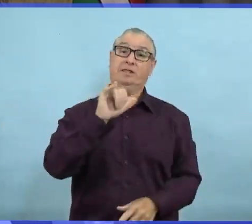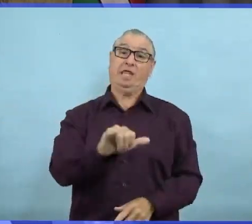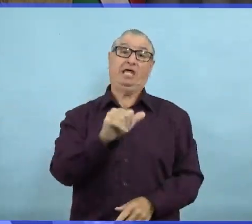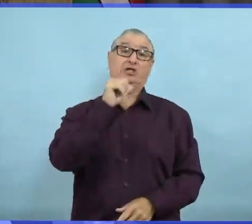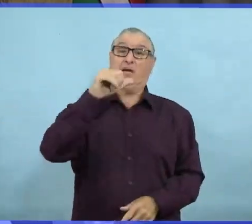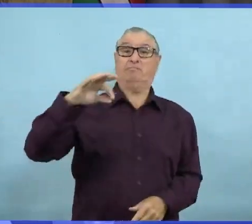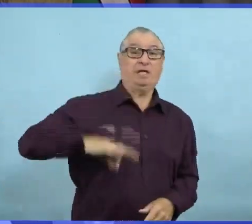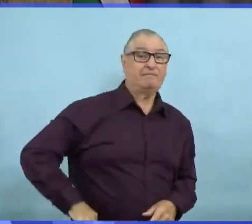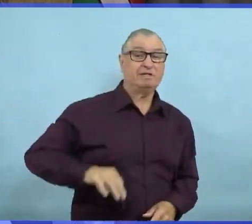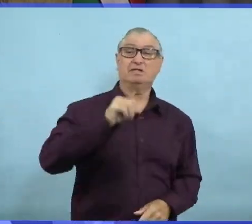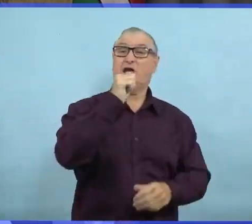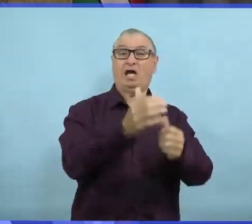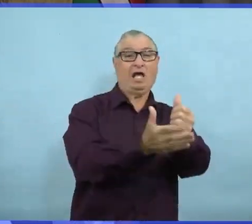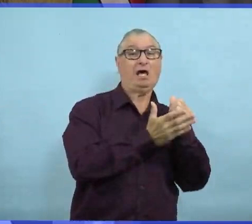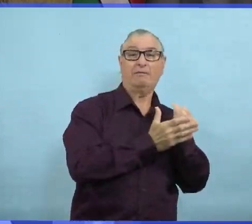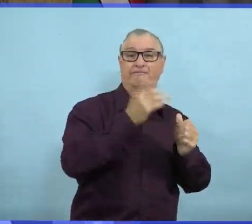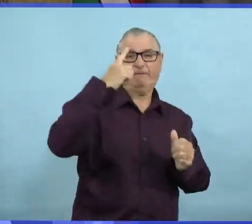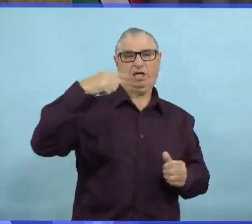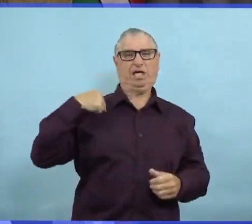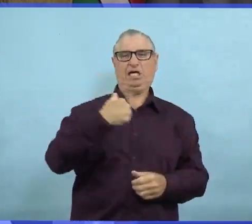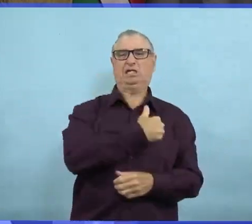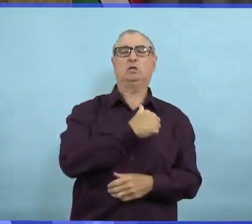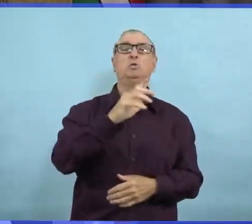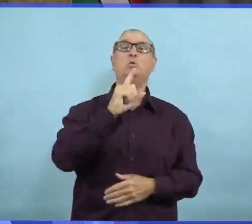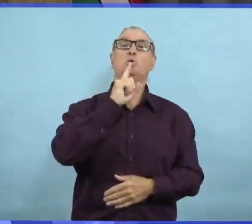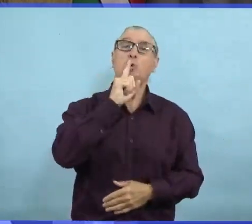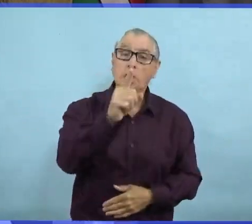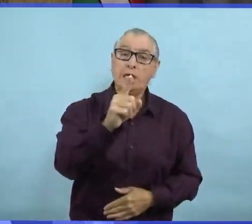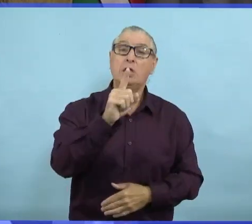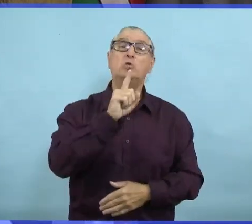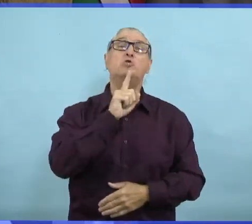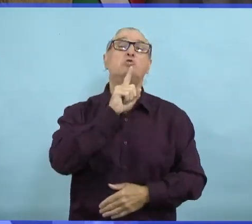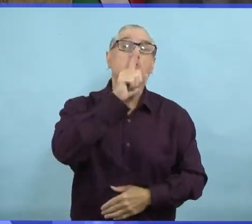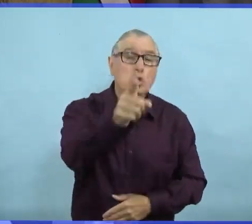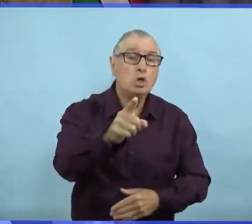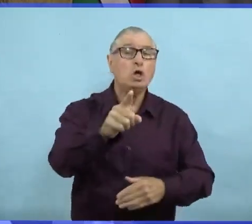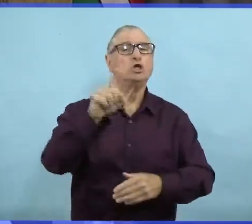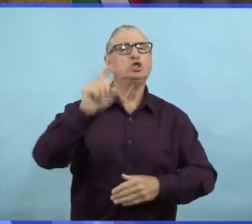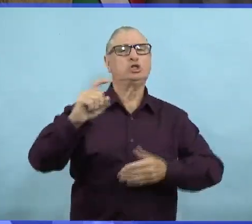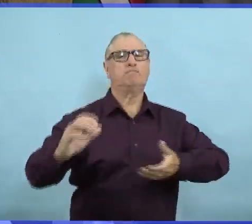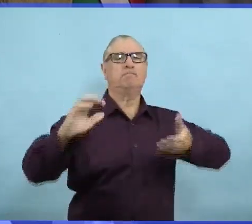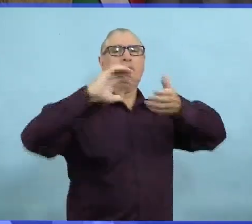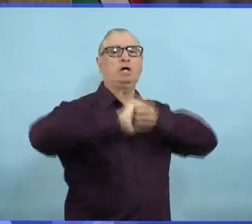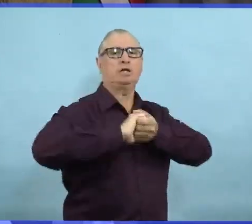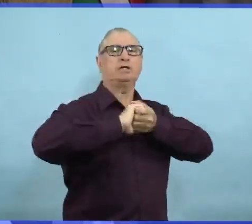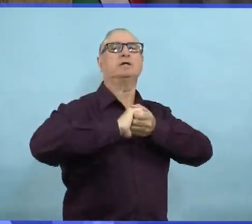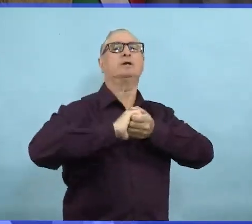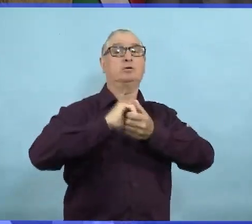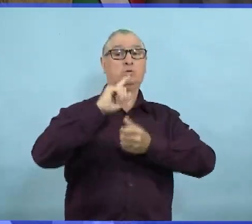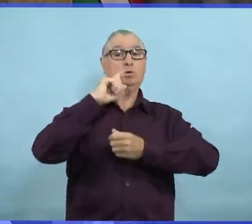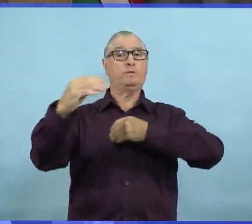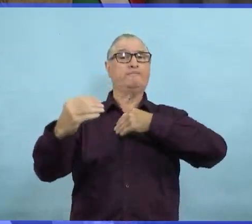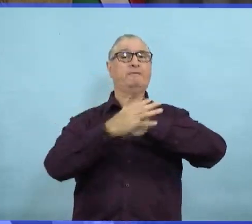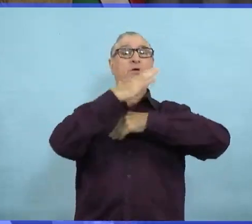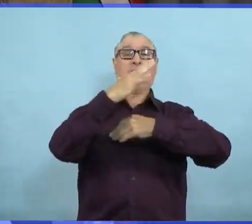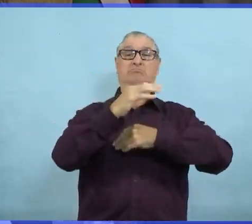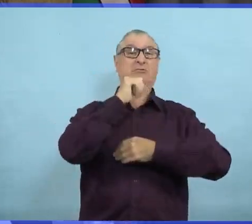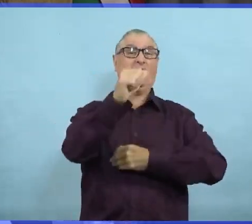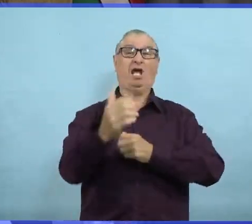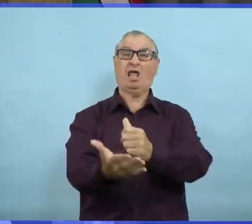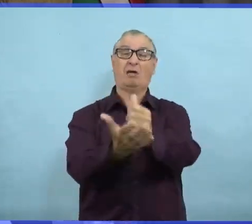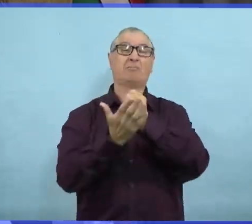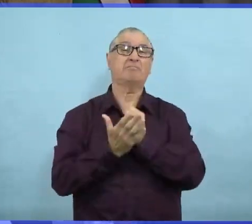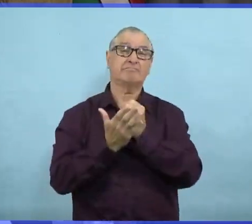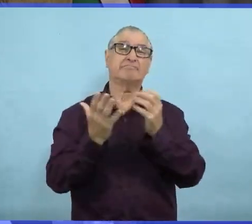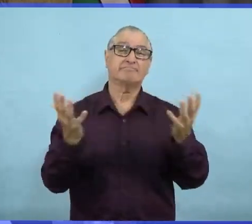for real building and real reconciliation that must be pursued. Truth is what happened in the past, and the truth